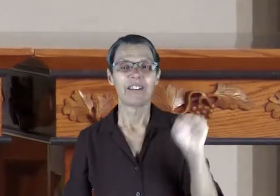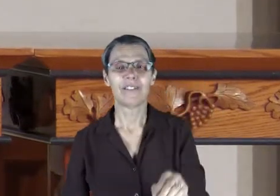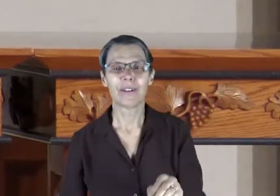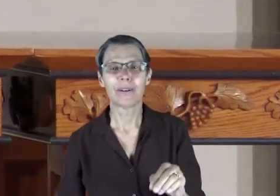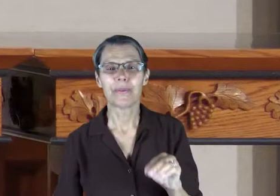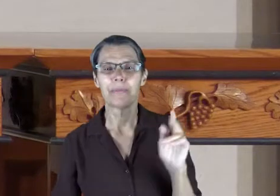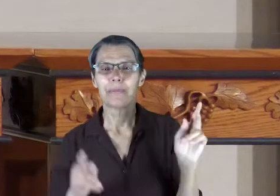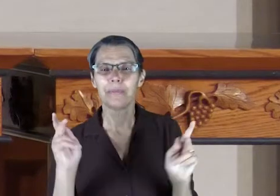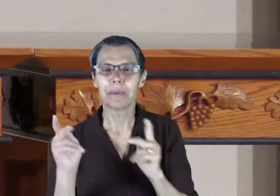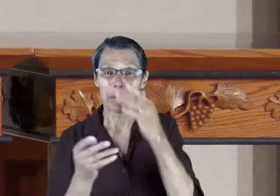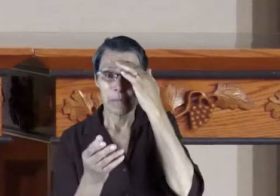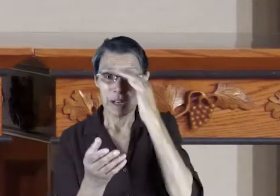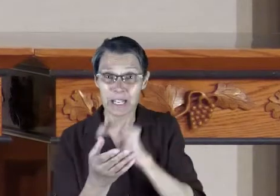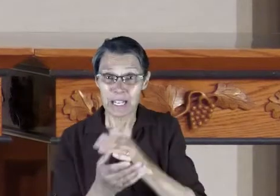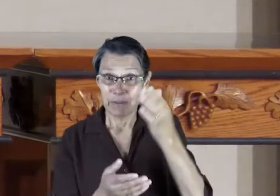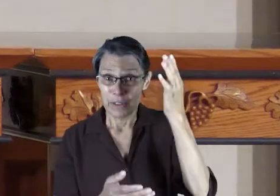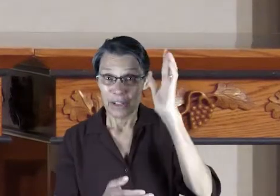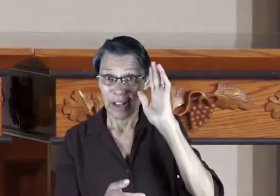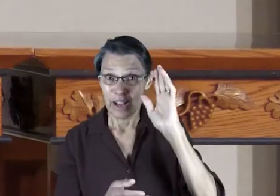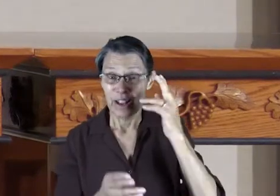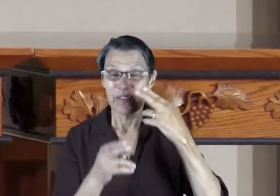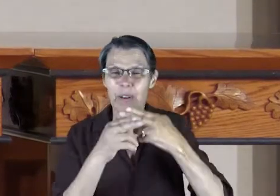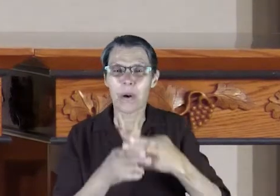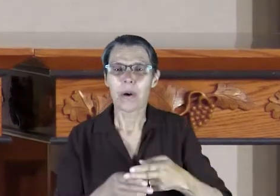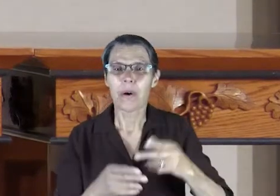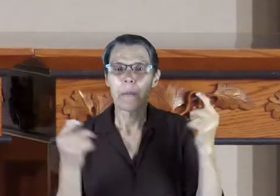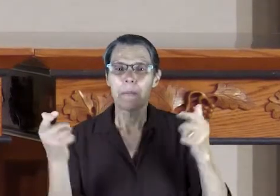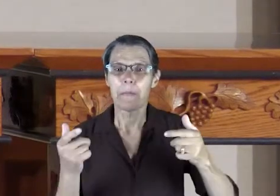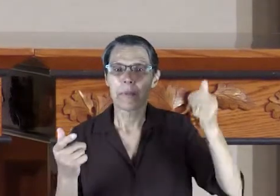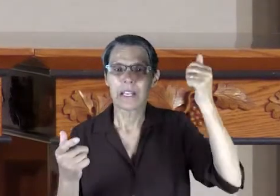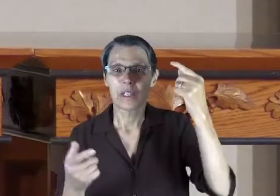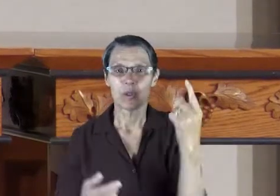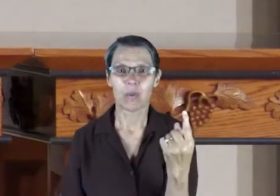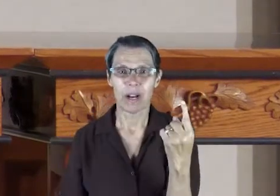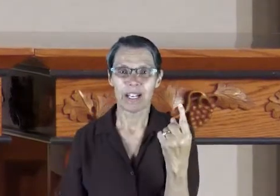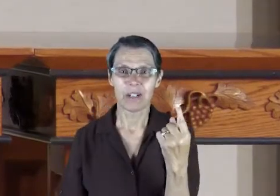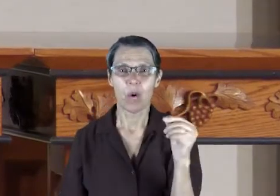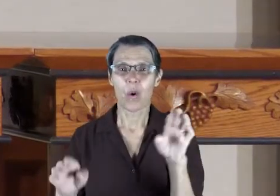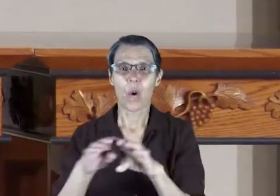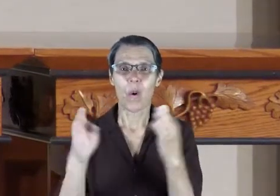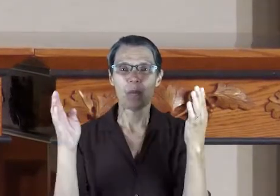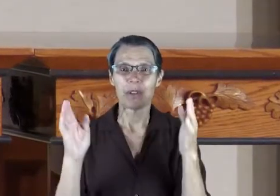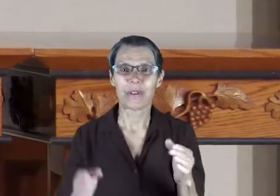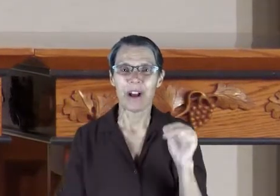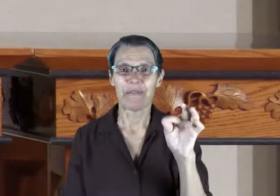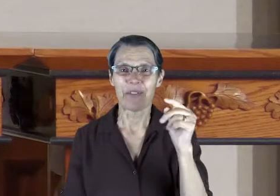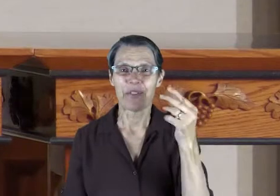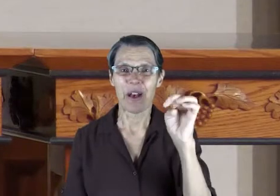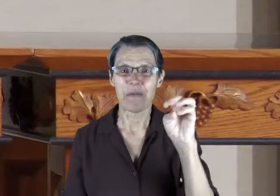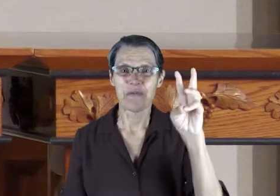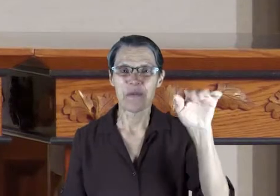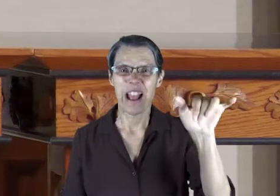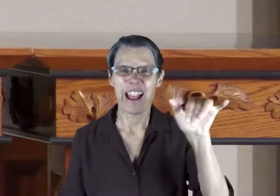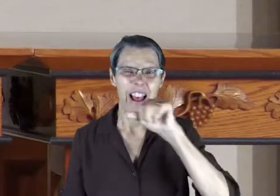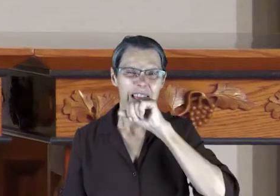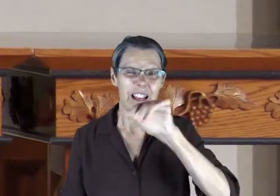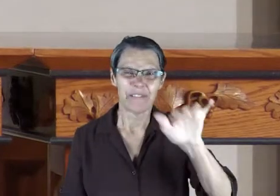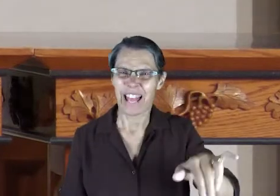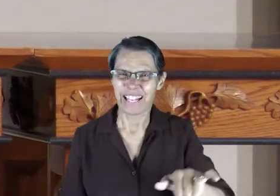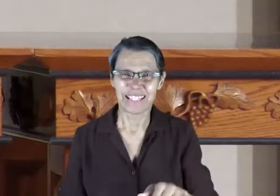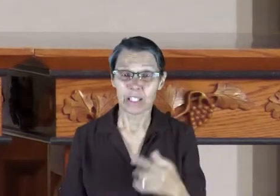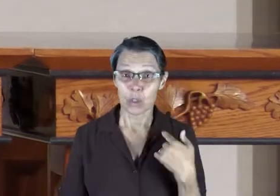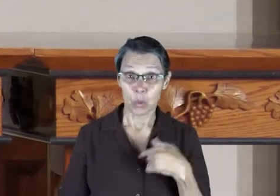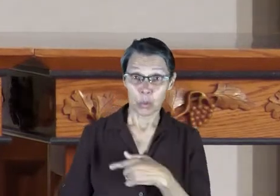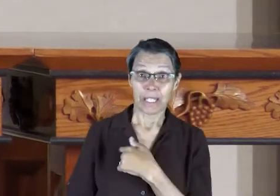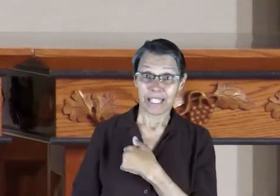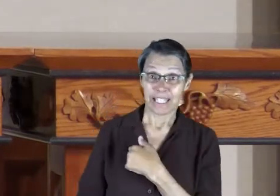that God, whom they called the biggest one or the opener of the way, which I love, because